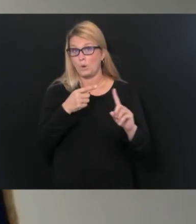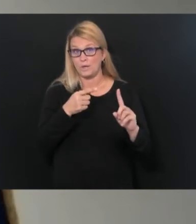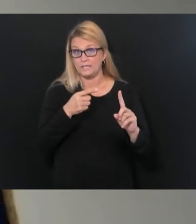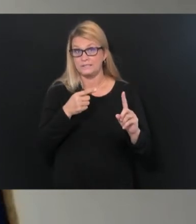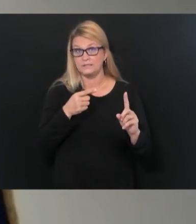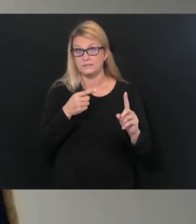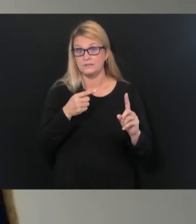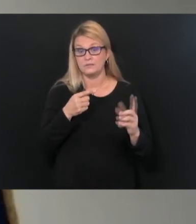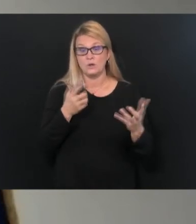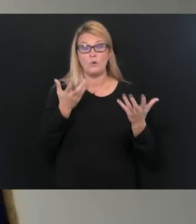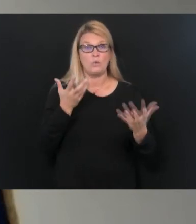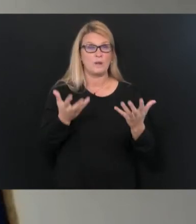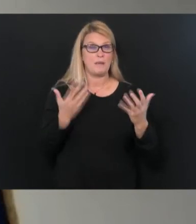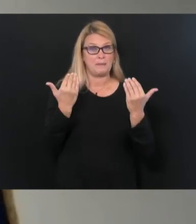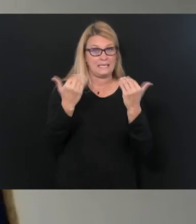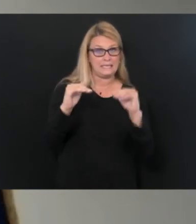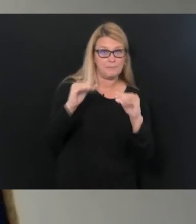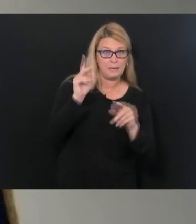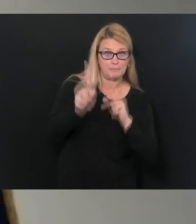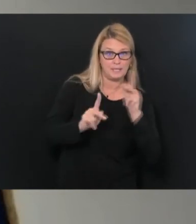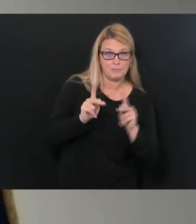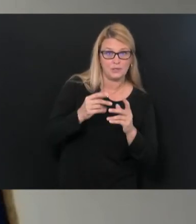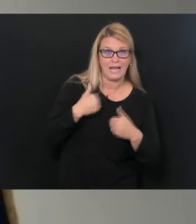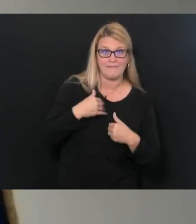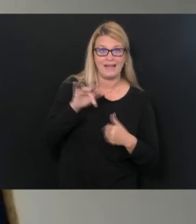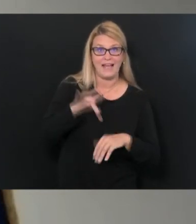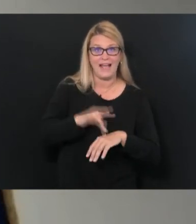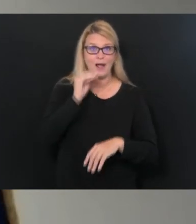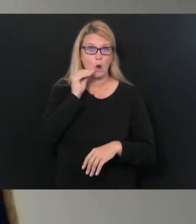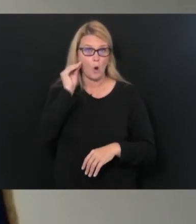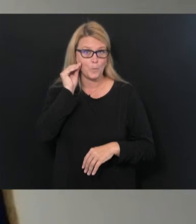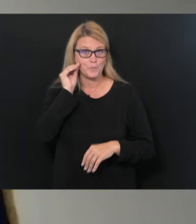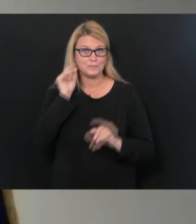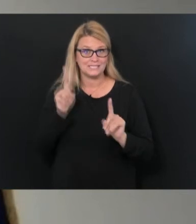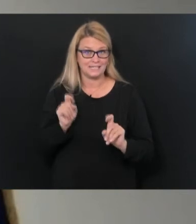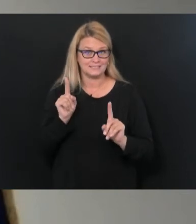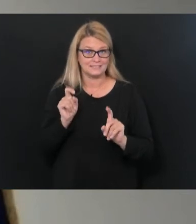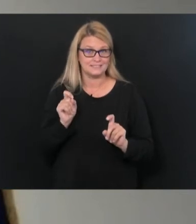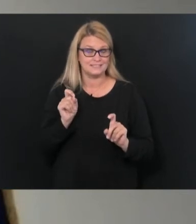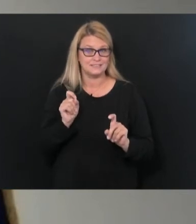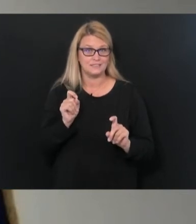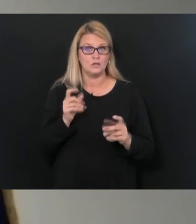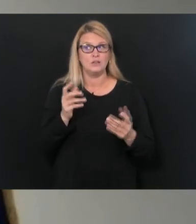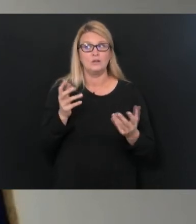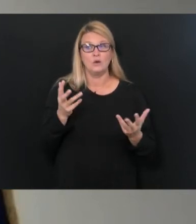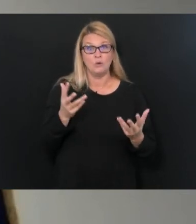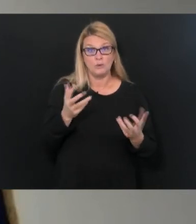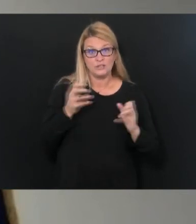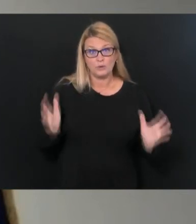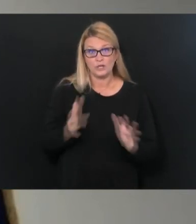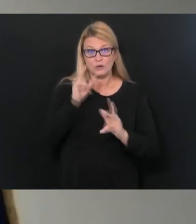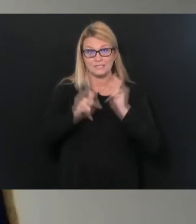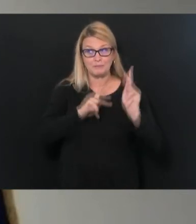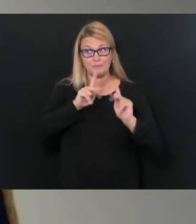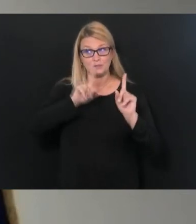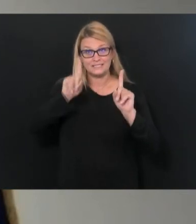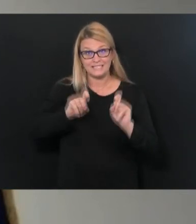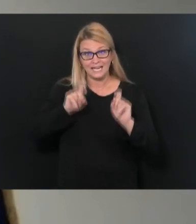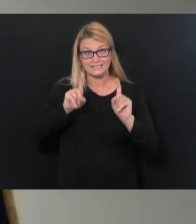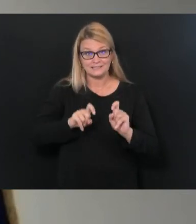to cap this, but we certainly hope not. Our efforts are to test often and to test everyone who wants a test.